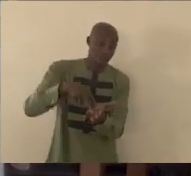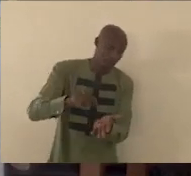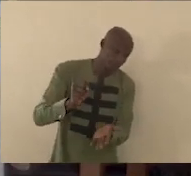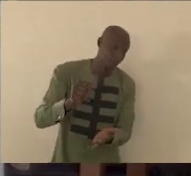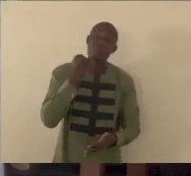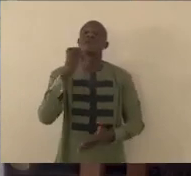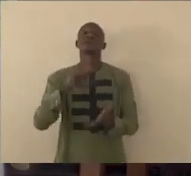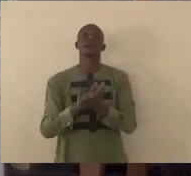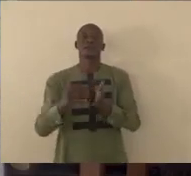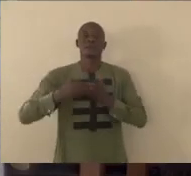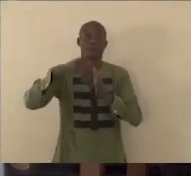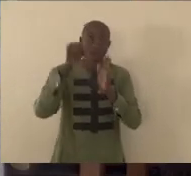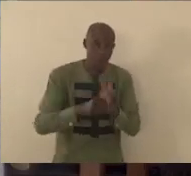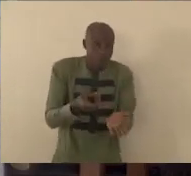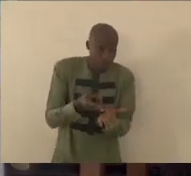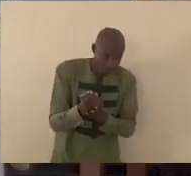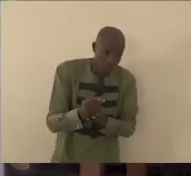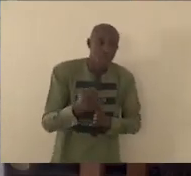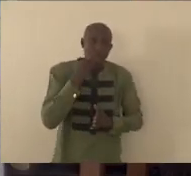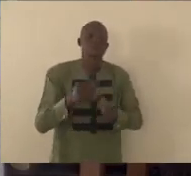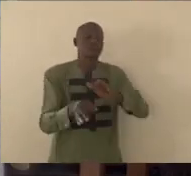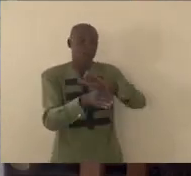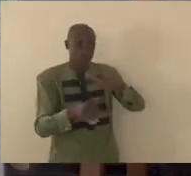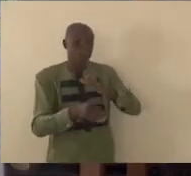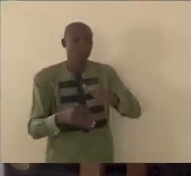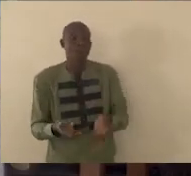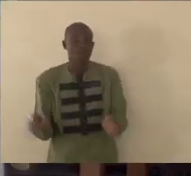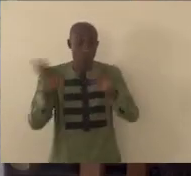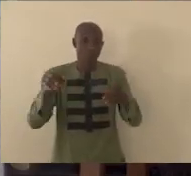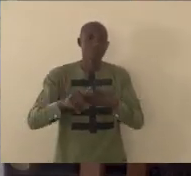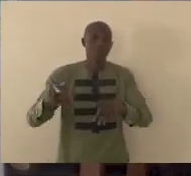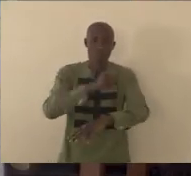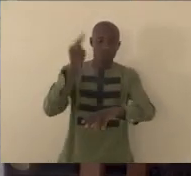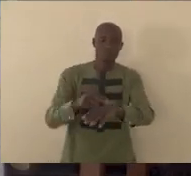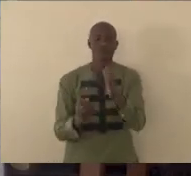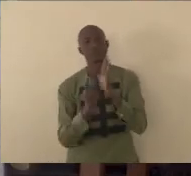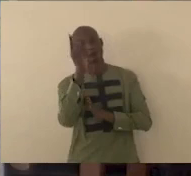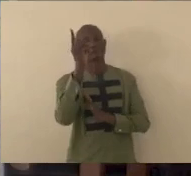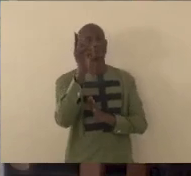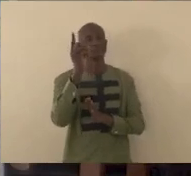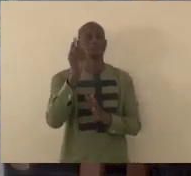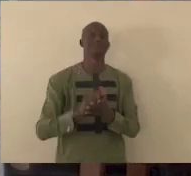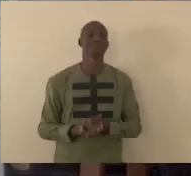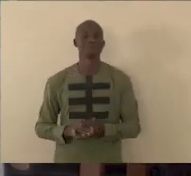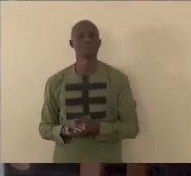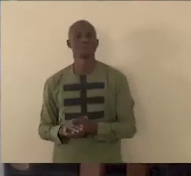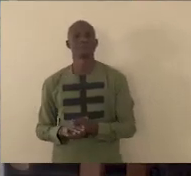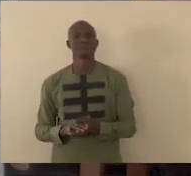means is that leadership integrity is fundamental and critical to national development,